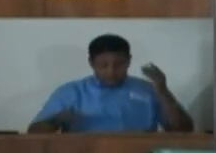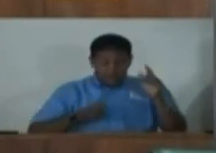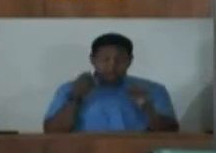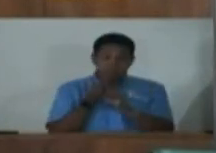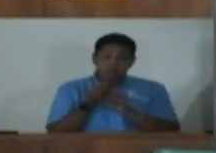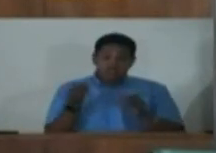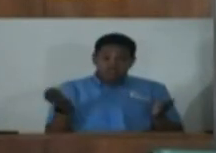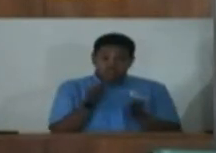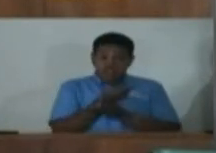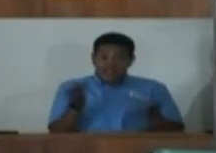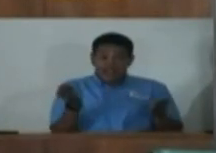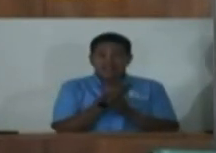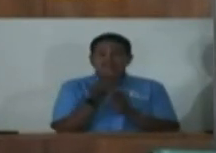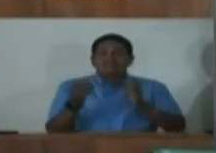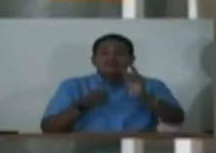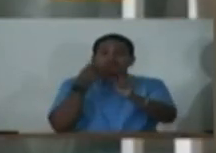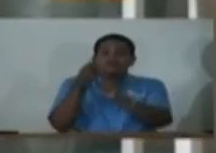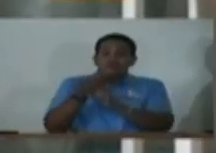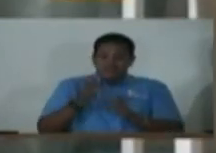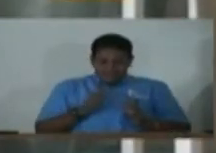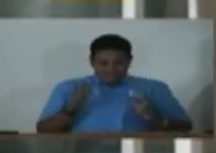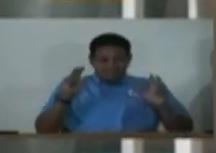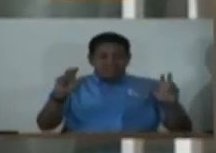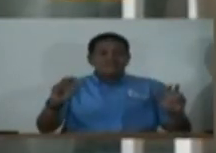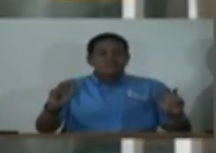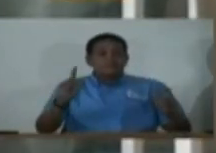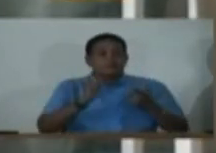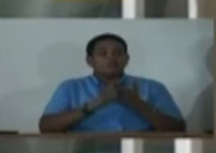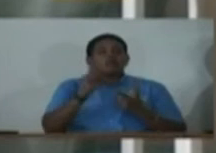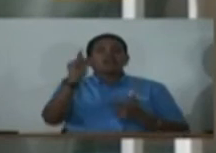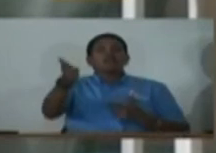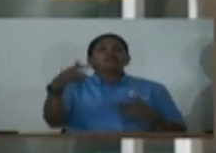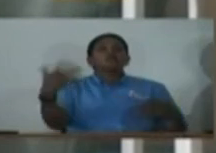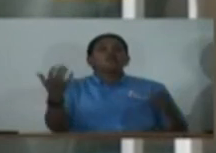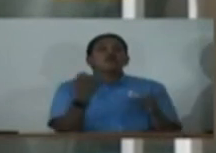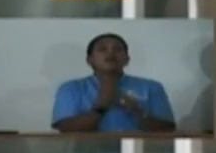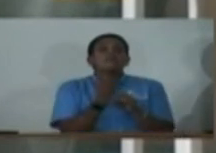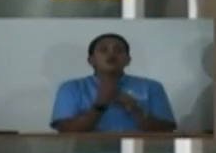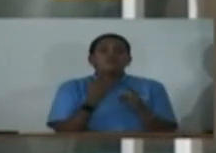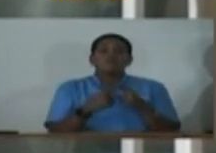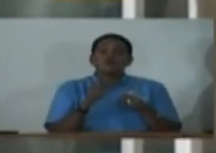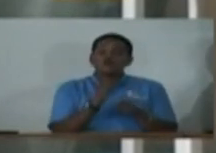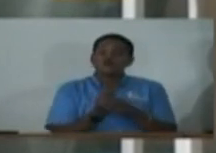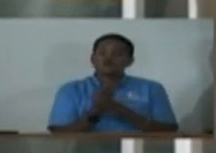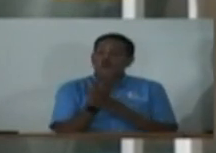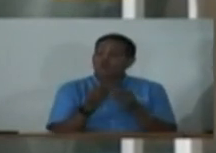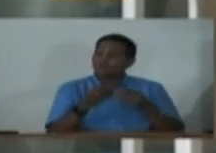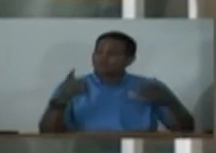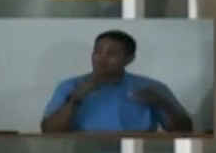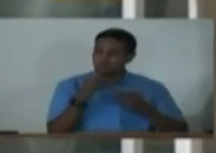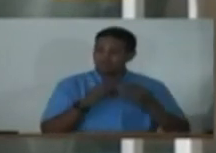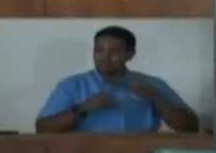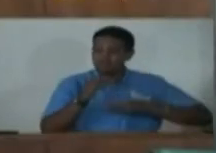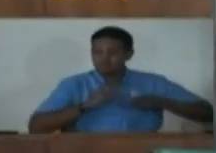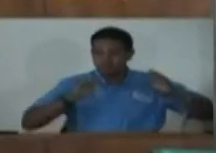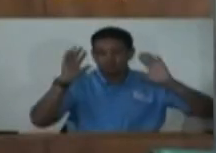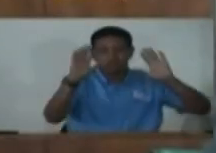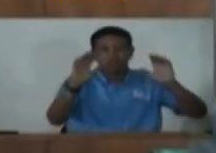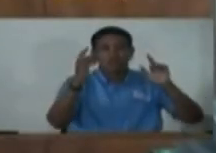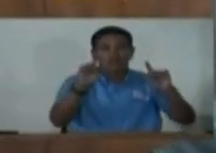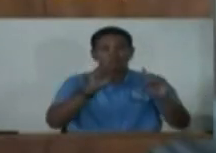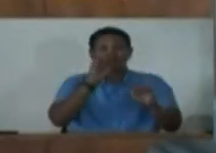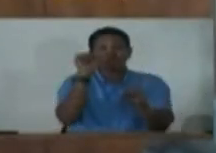trade, it affects investment, and ultimately employment and the growth in the economy. Madam Speaker, the truth